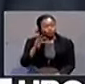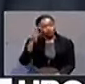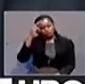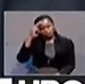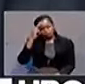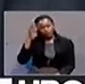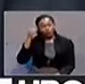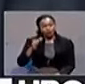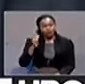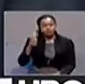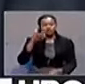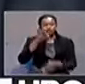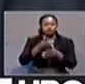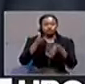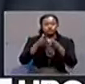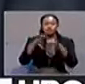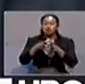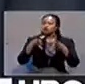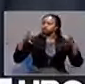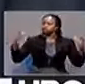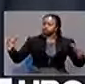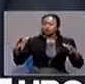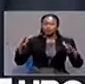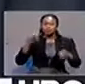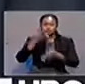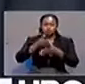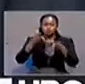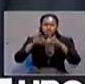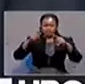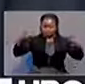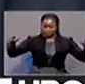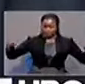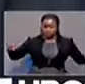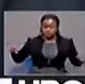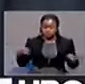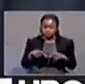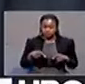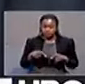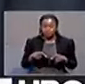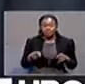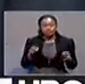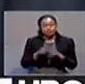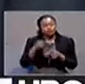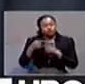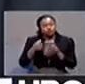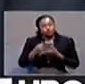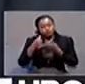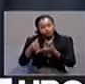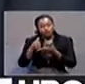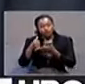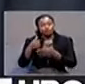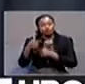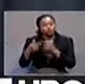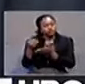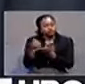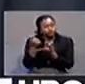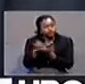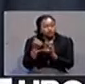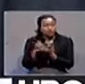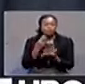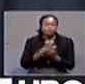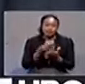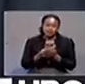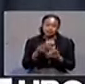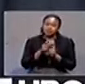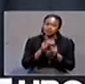constructing the multipurpose hall or the multipurpose building, which is helping the diocese to raise funds to run the